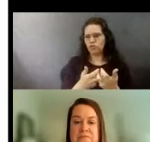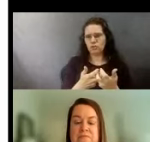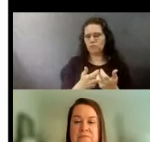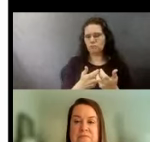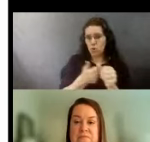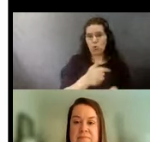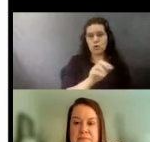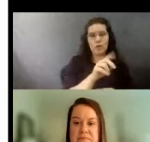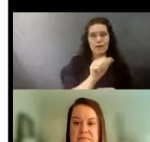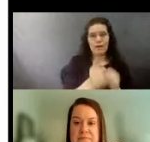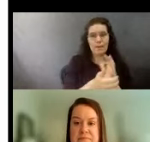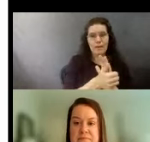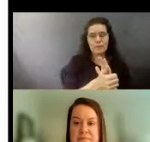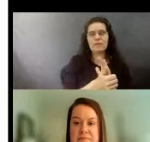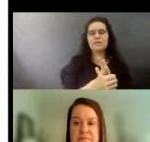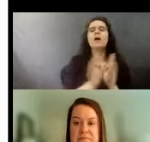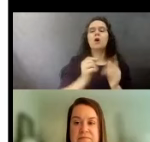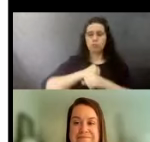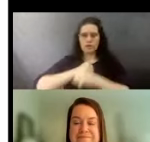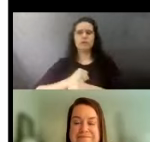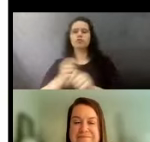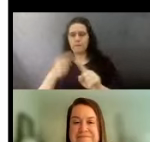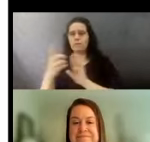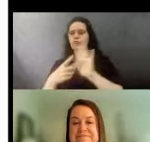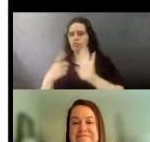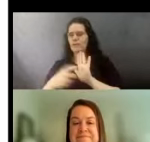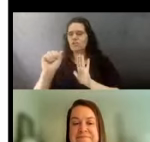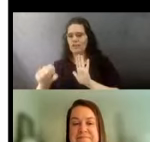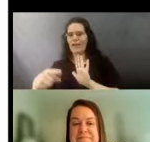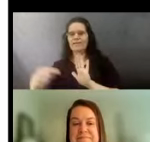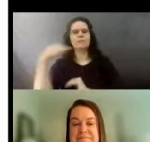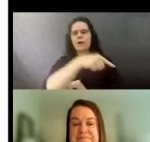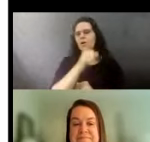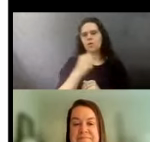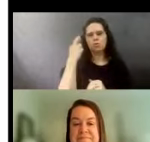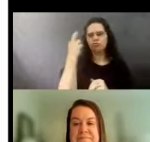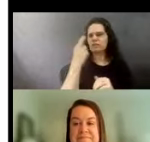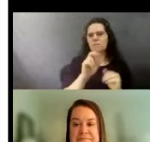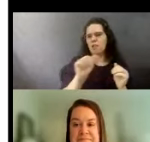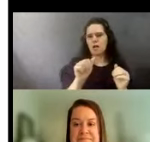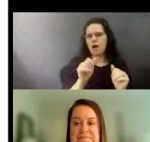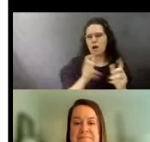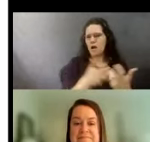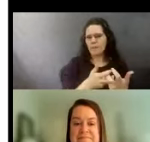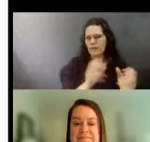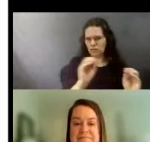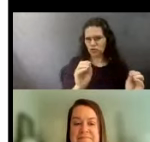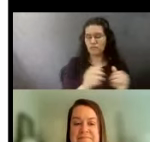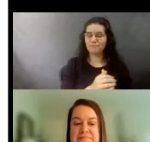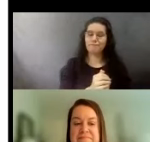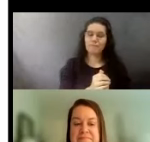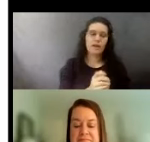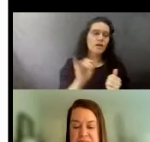get non-discrimination, but that's still important. So that's a high-level overview of